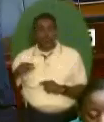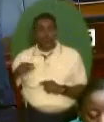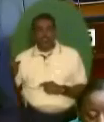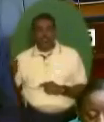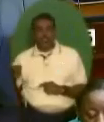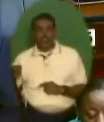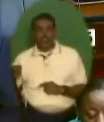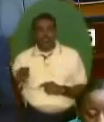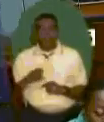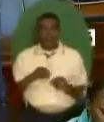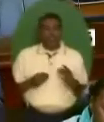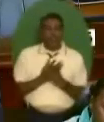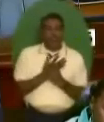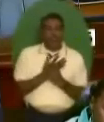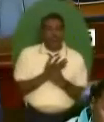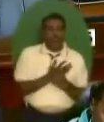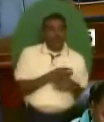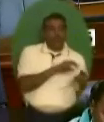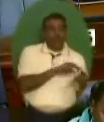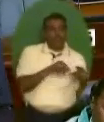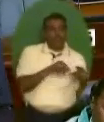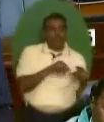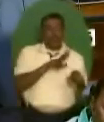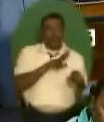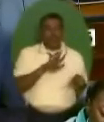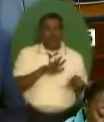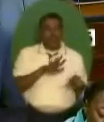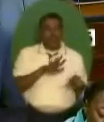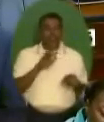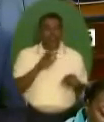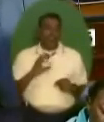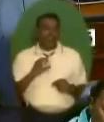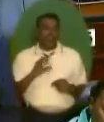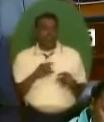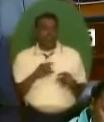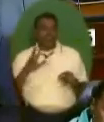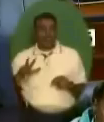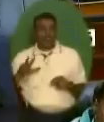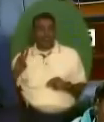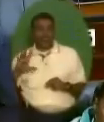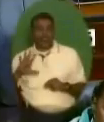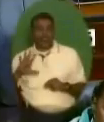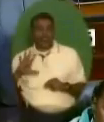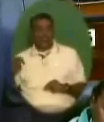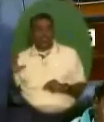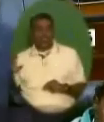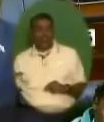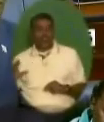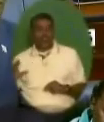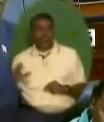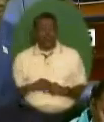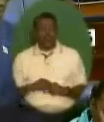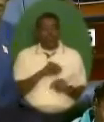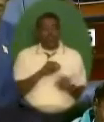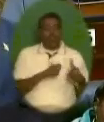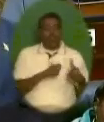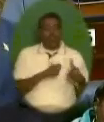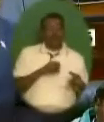natural gas from 3500 to 33,000 MMCF in the first 9 months of